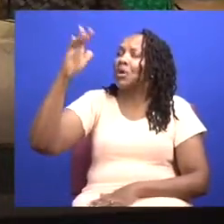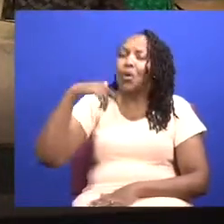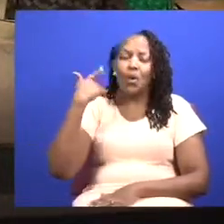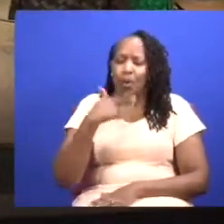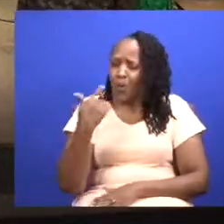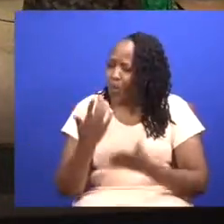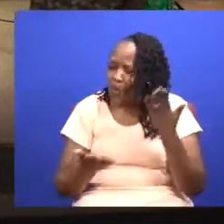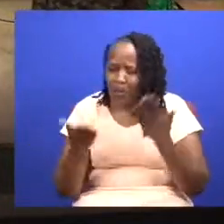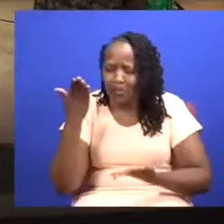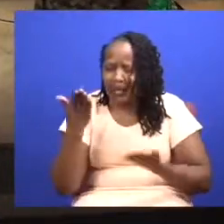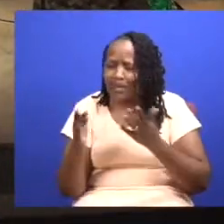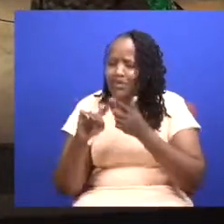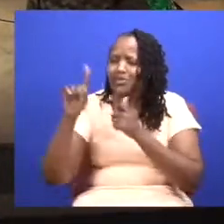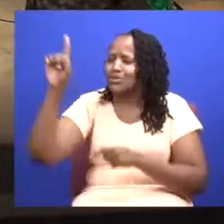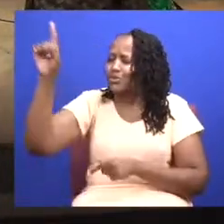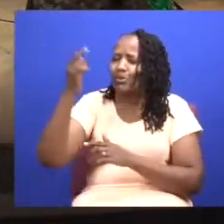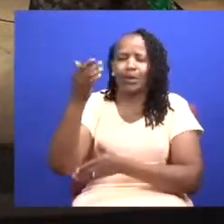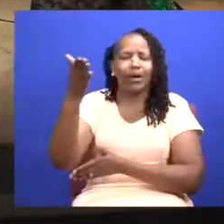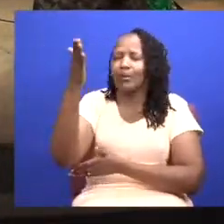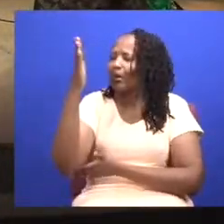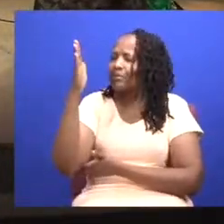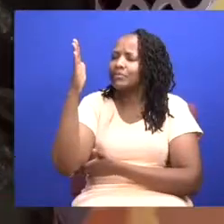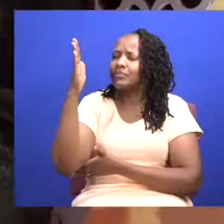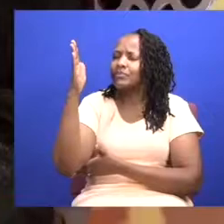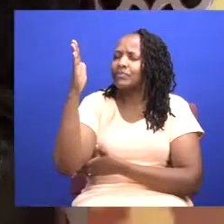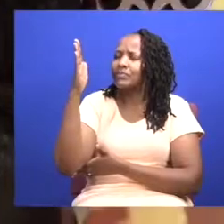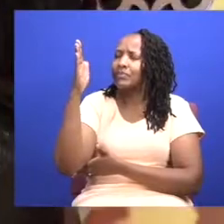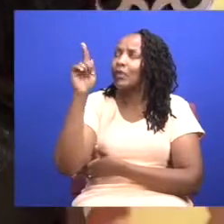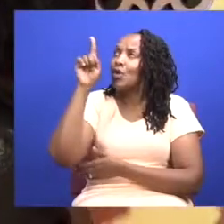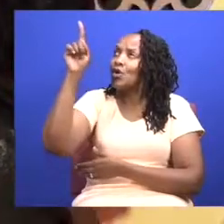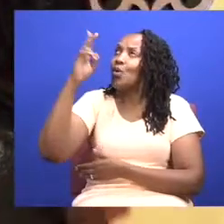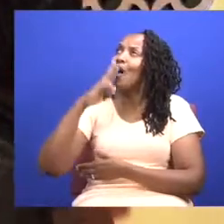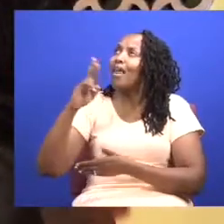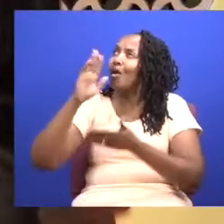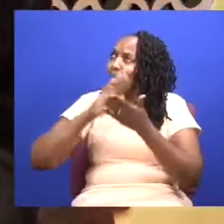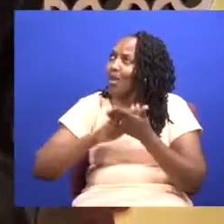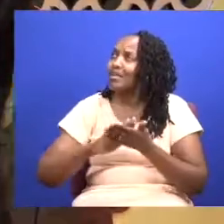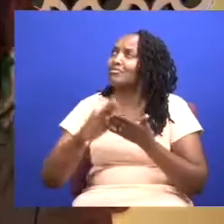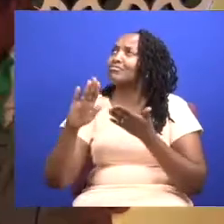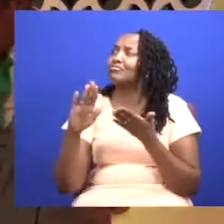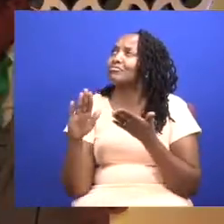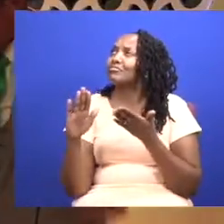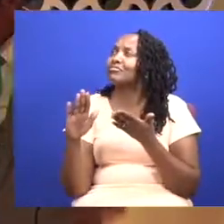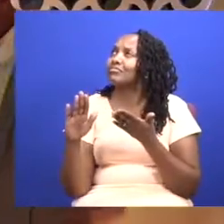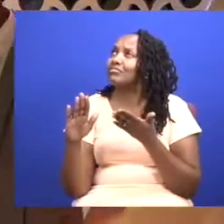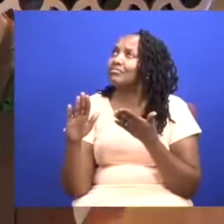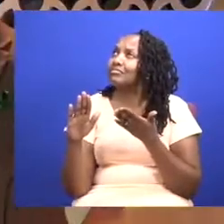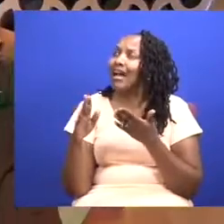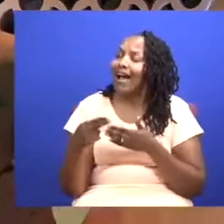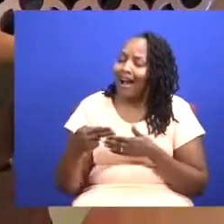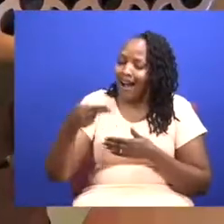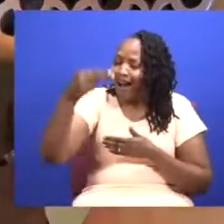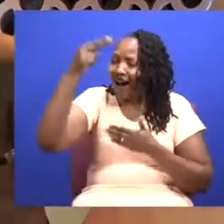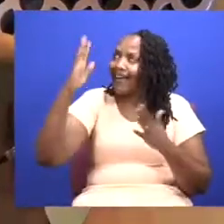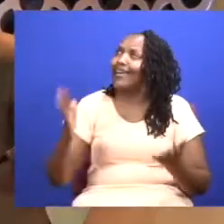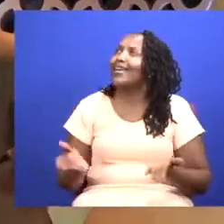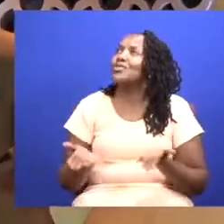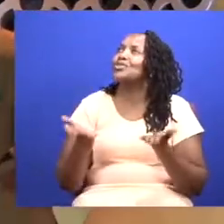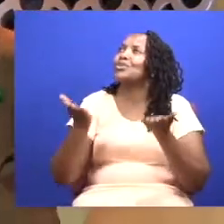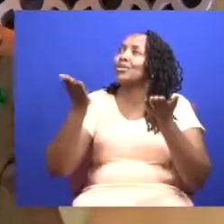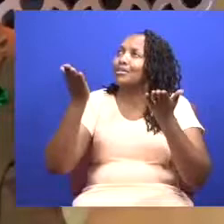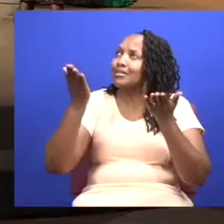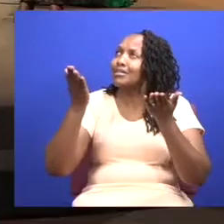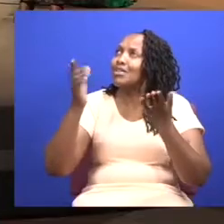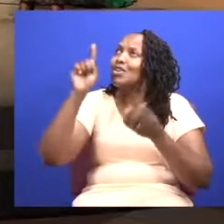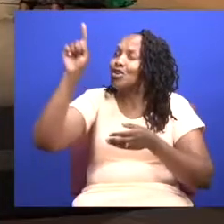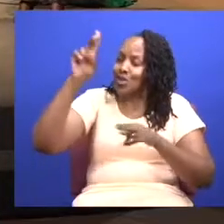Unto you, Jehovah, who compares to you, O Yahweh. You are holy,